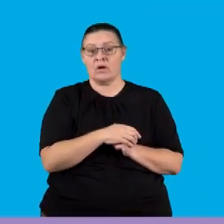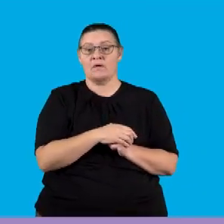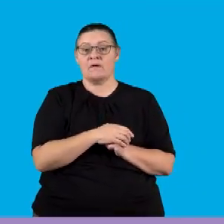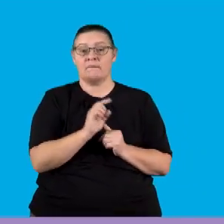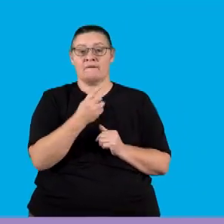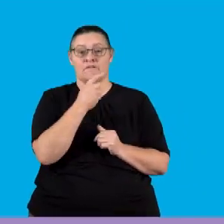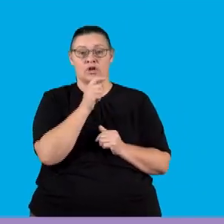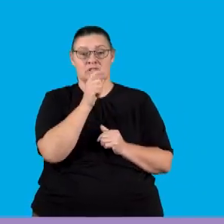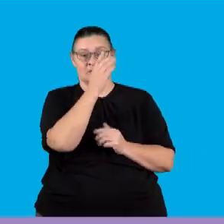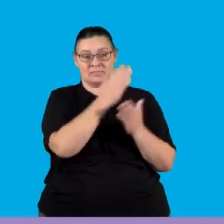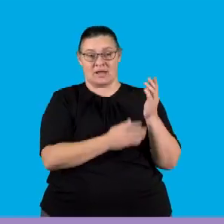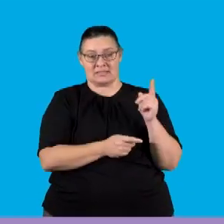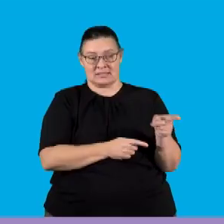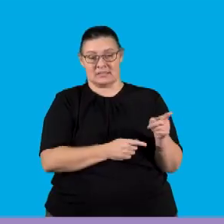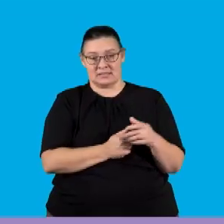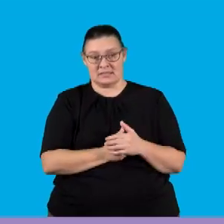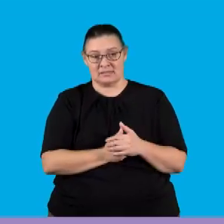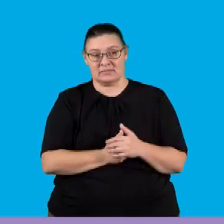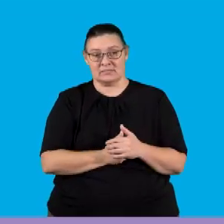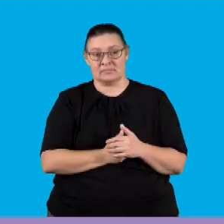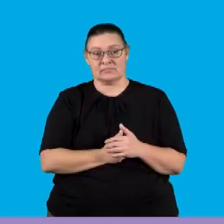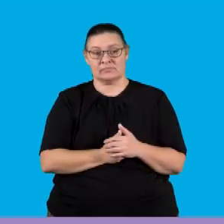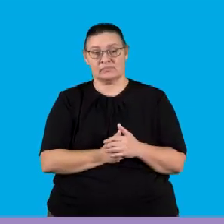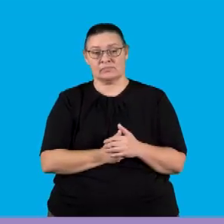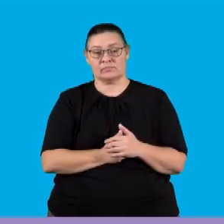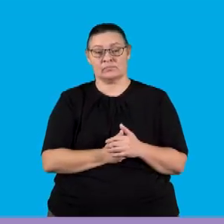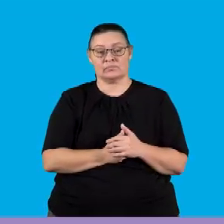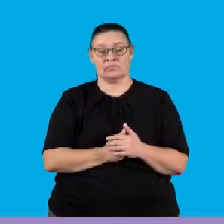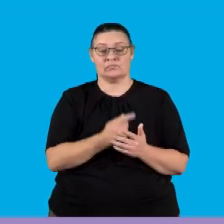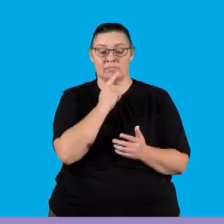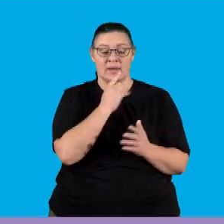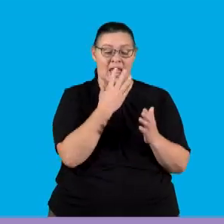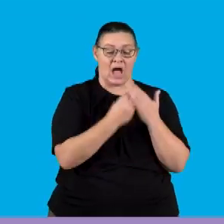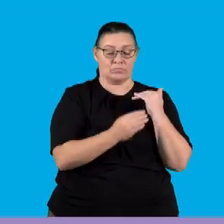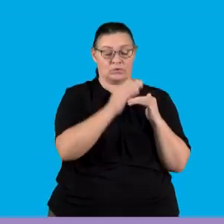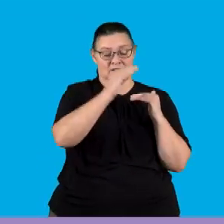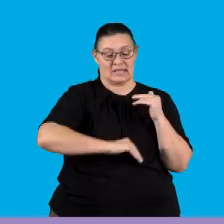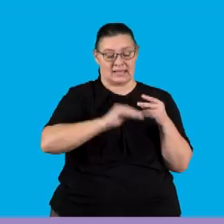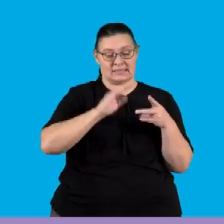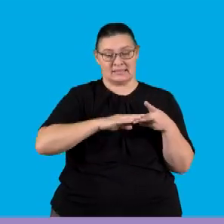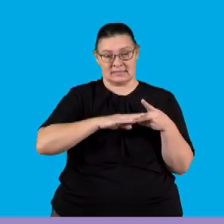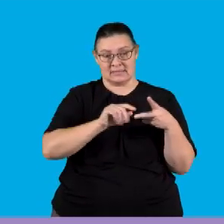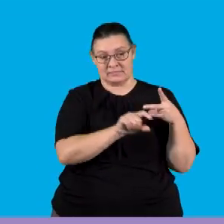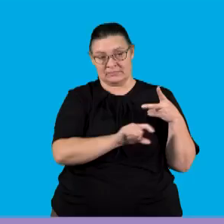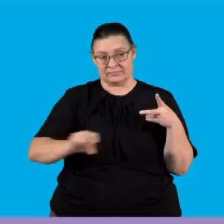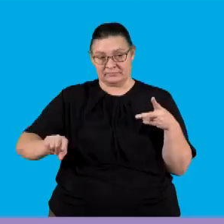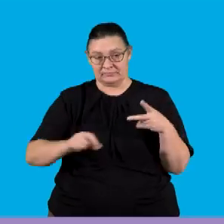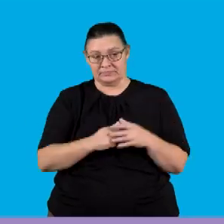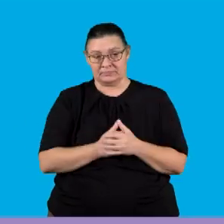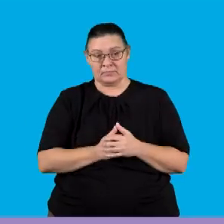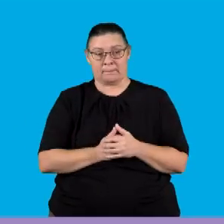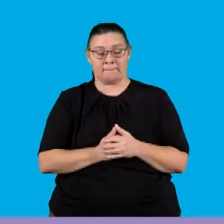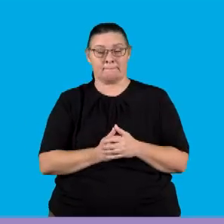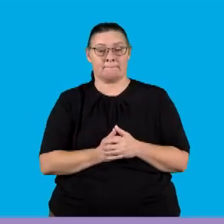are the ones that go in the first part of our table. And of course, that would mean that the output